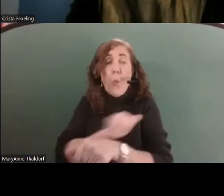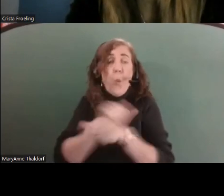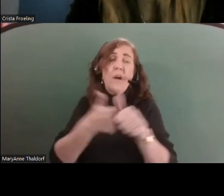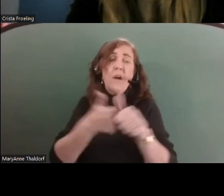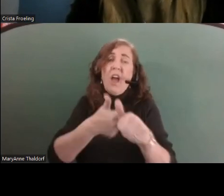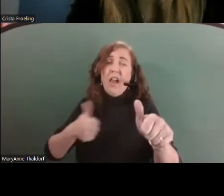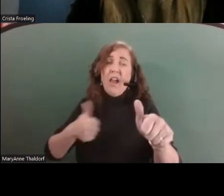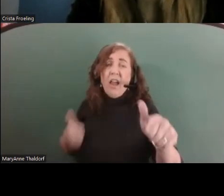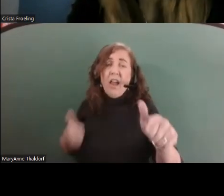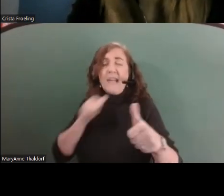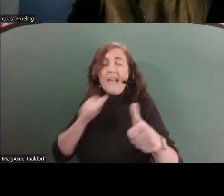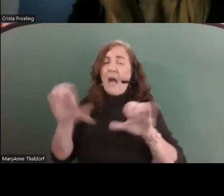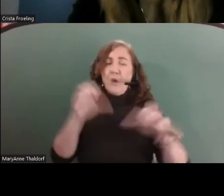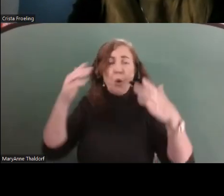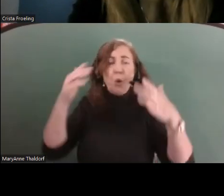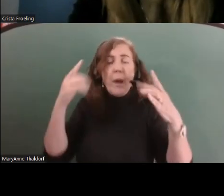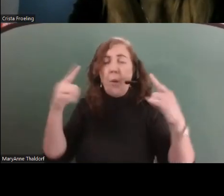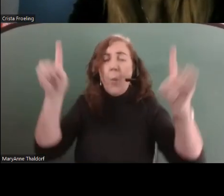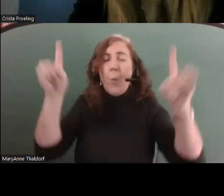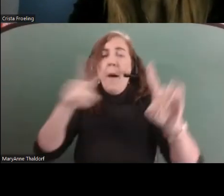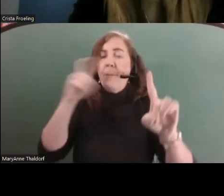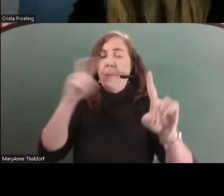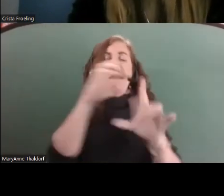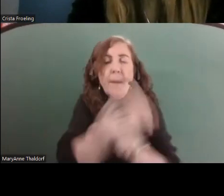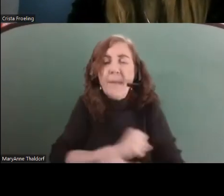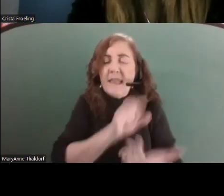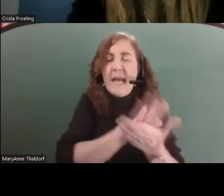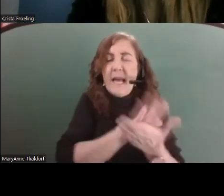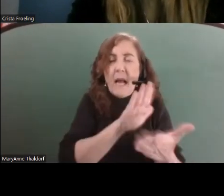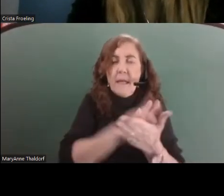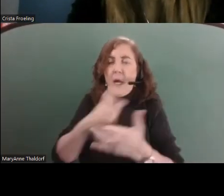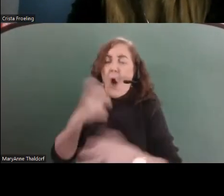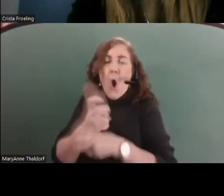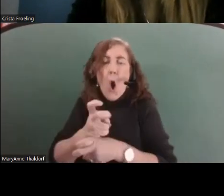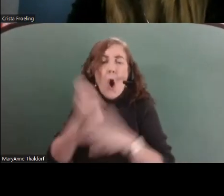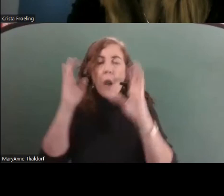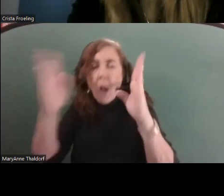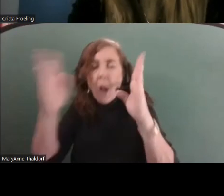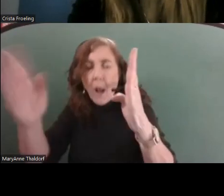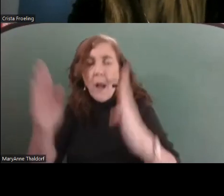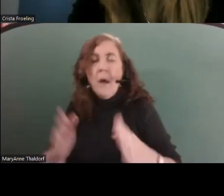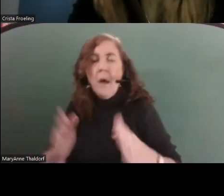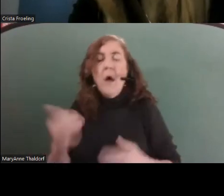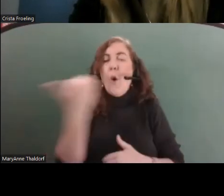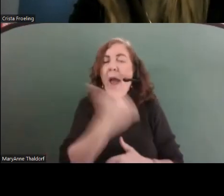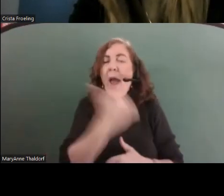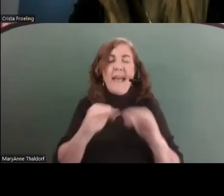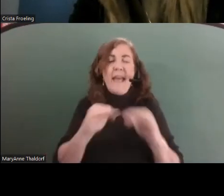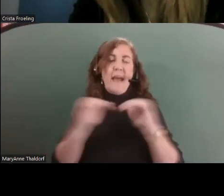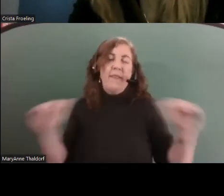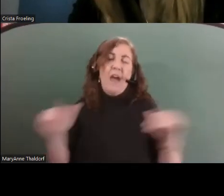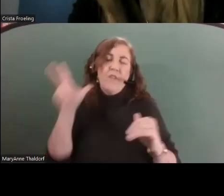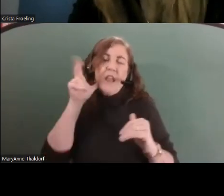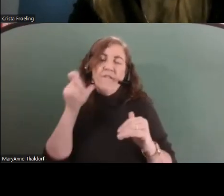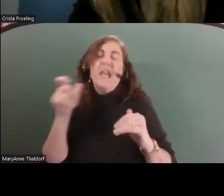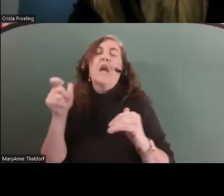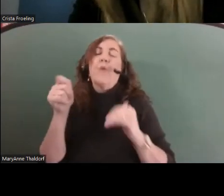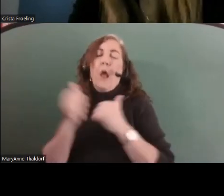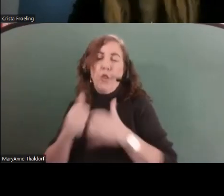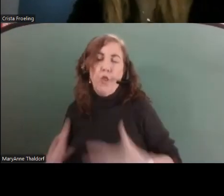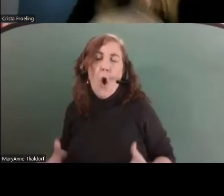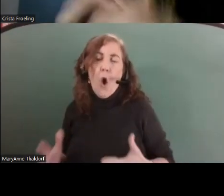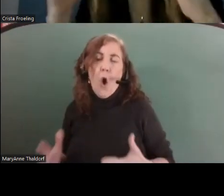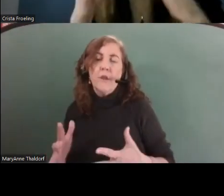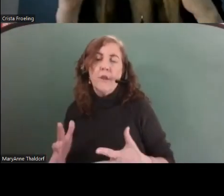hearing loss, with or without amplification, results in a greater effort to listen. So like Becky was